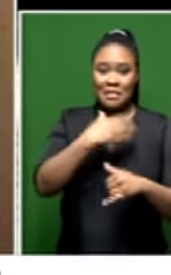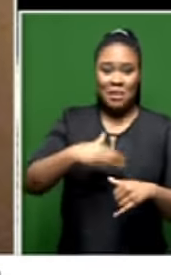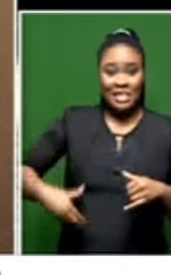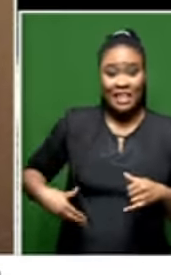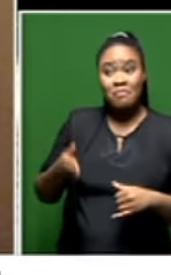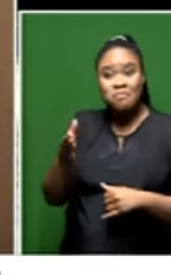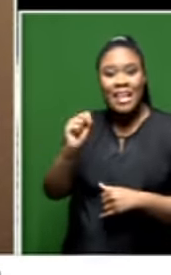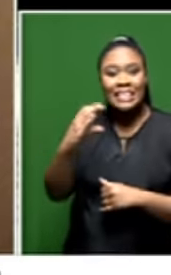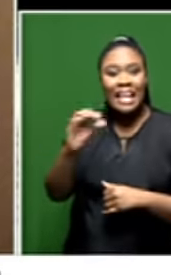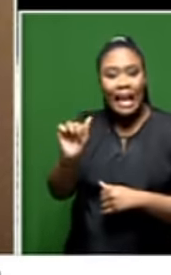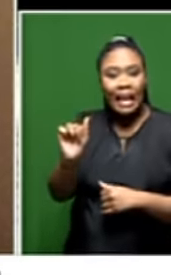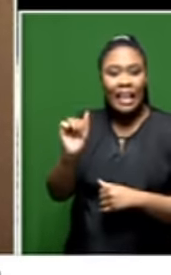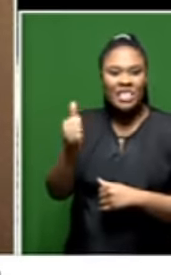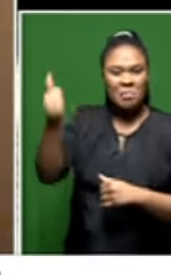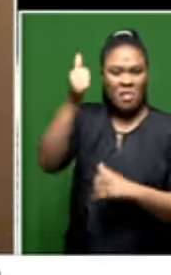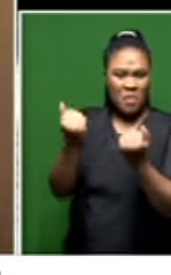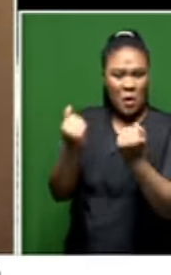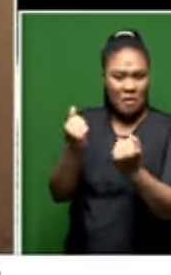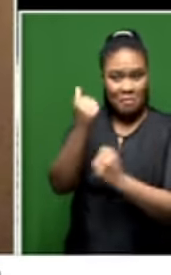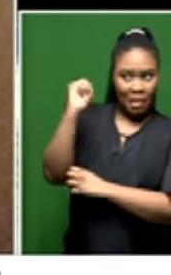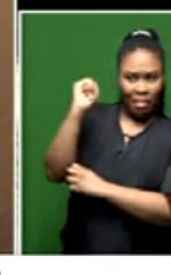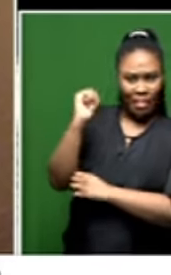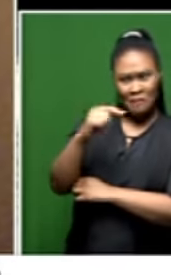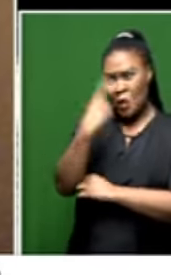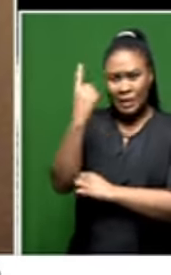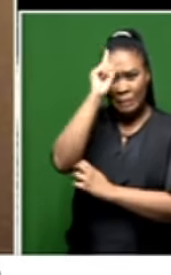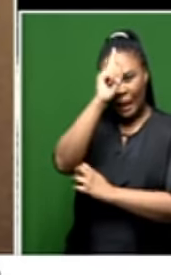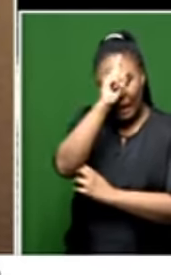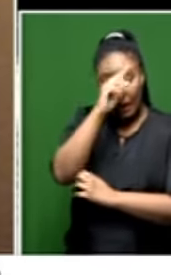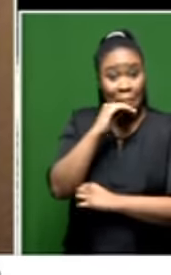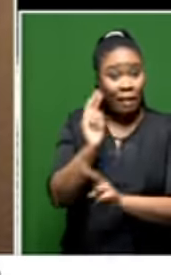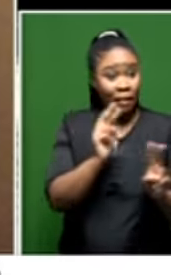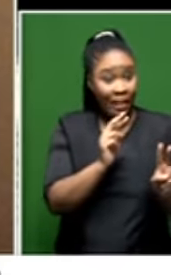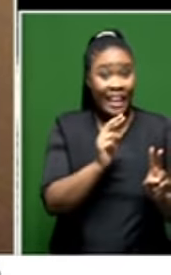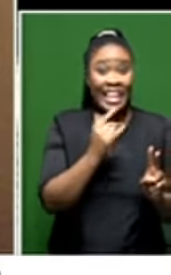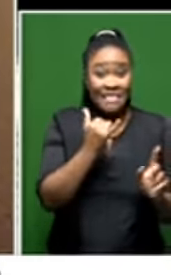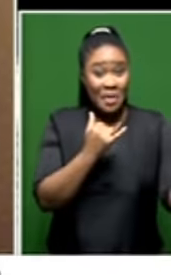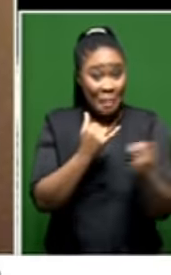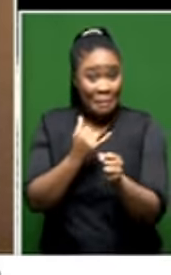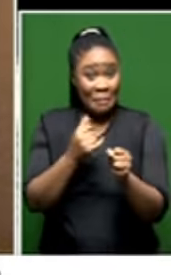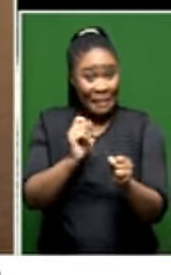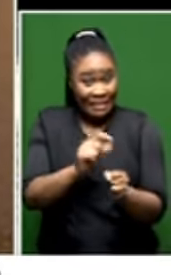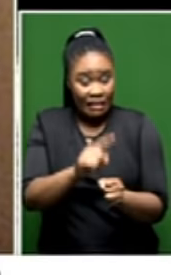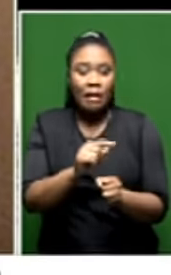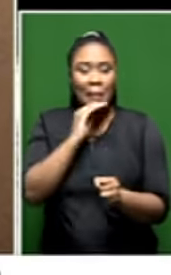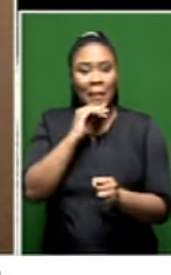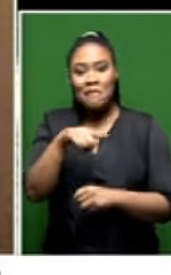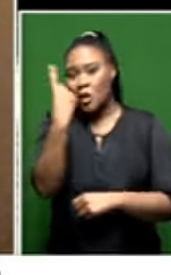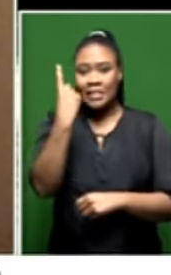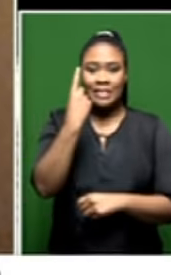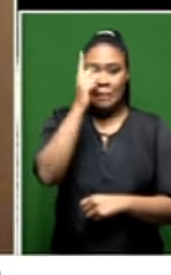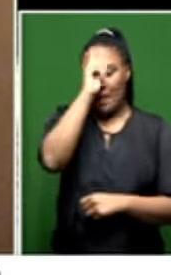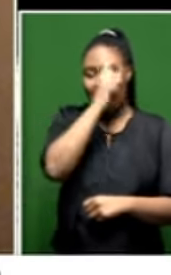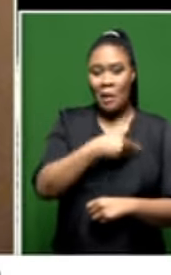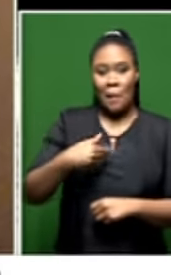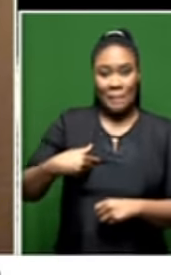track record and, you know, could very well see her being our first female Chief Justice. So perhaps, Mbekezeli, you'd like to take this